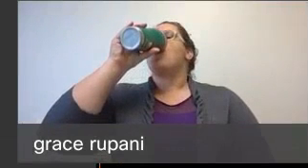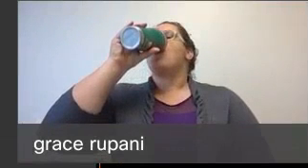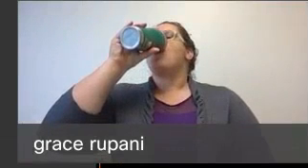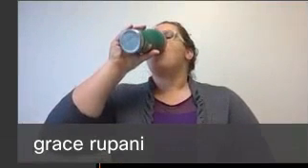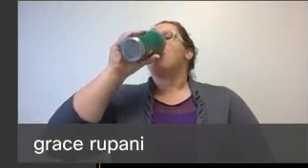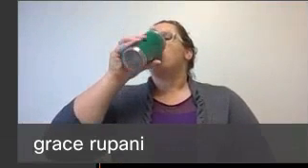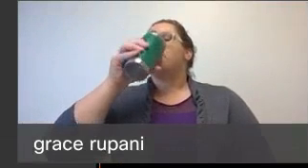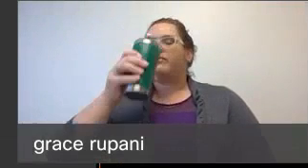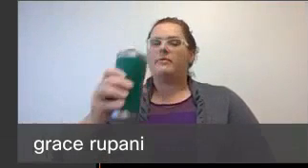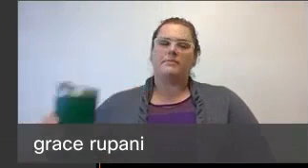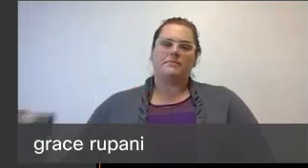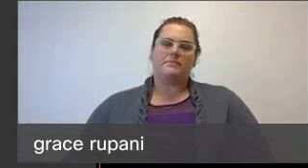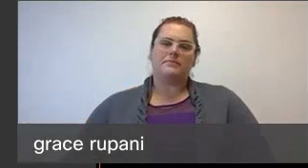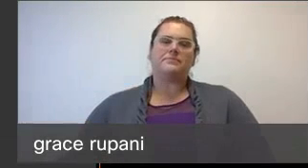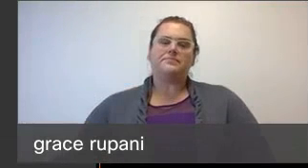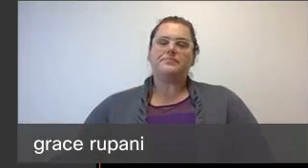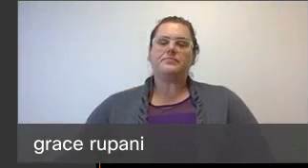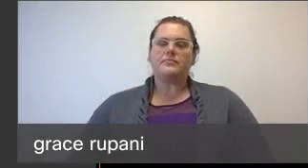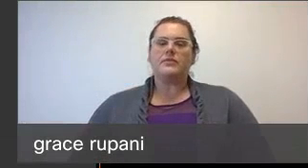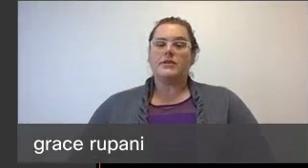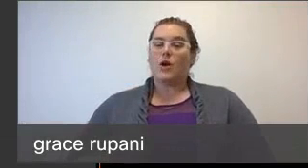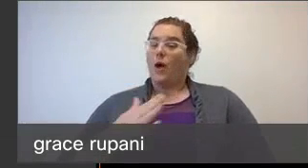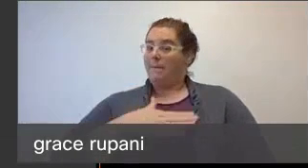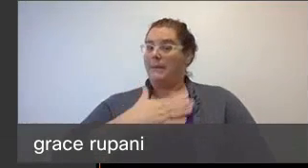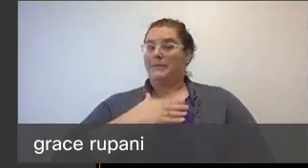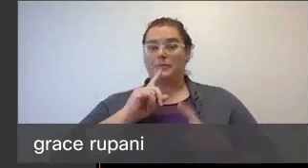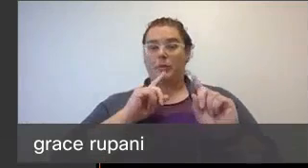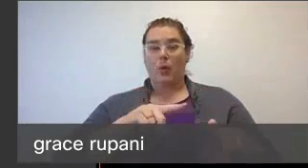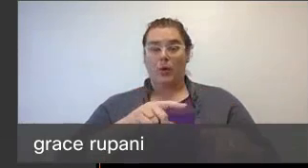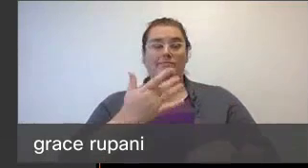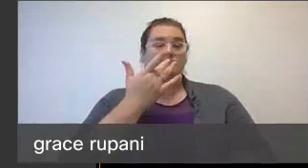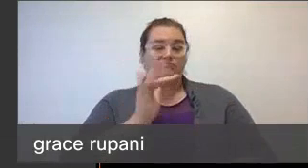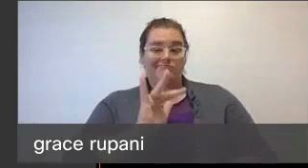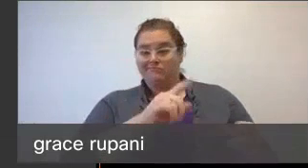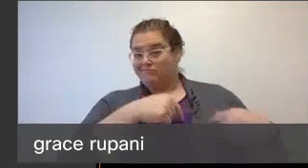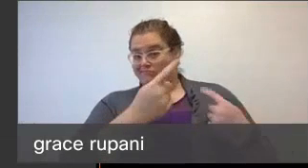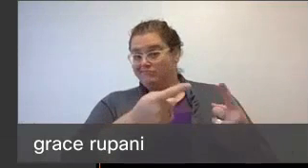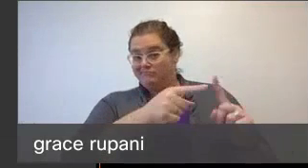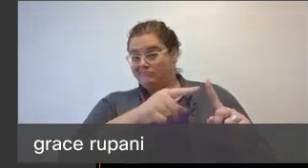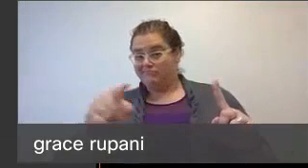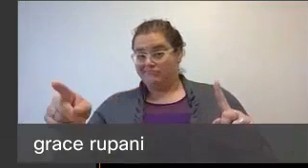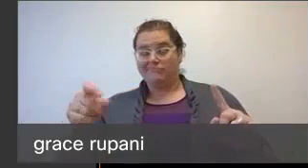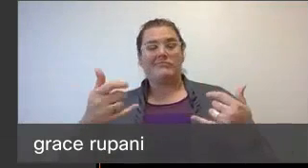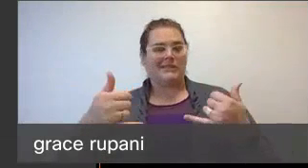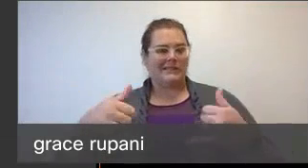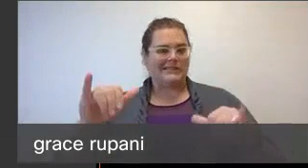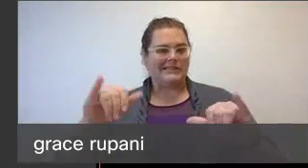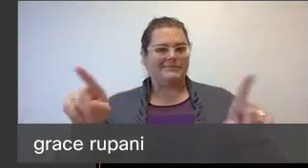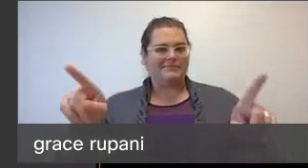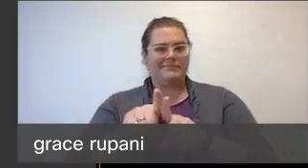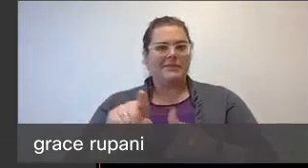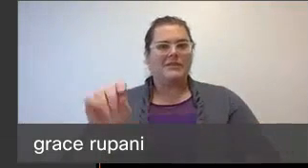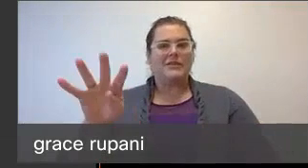So quite fortunately, we still are at 429 people who have tested positive for coronavirus.